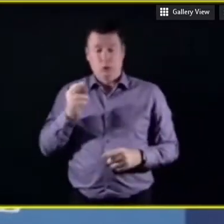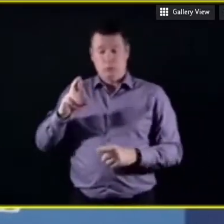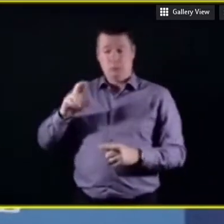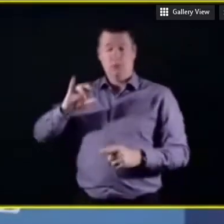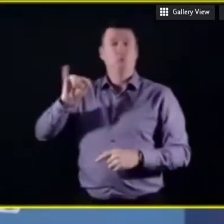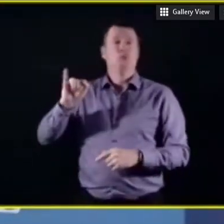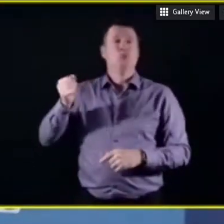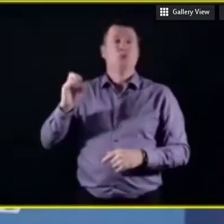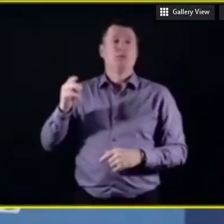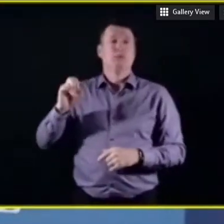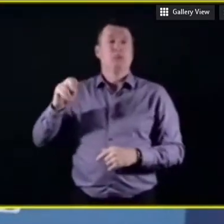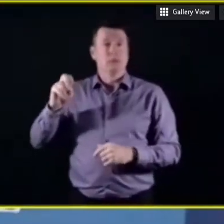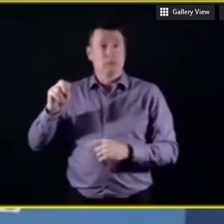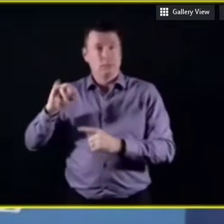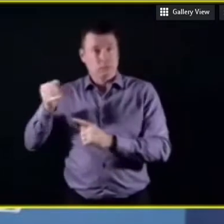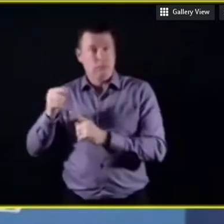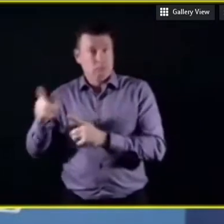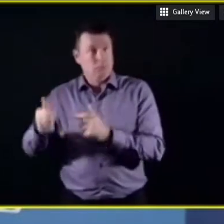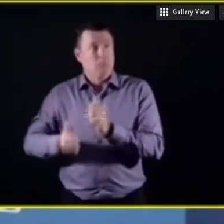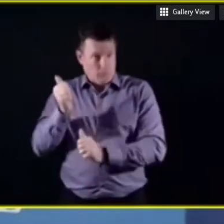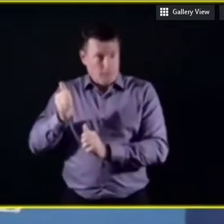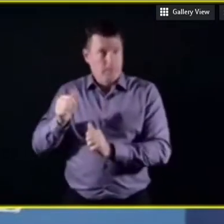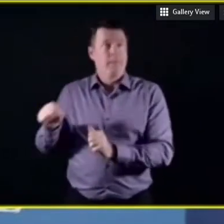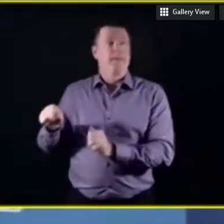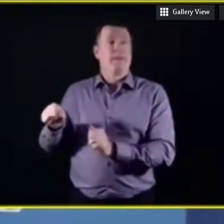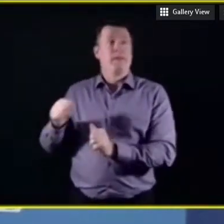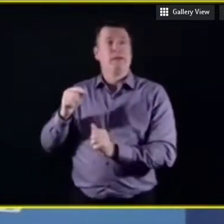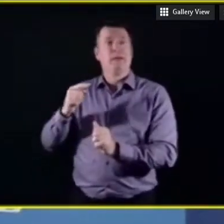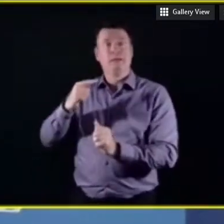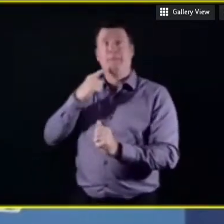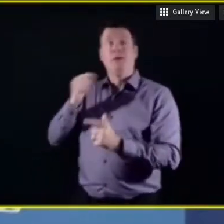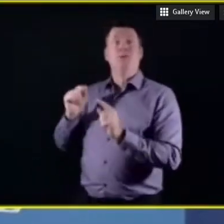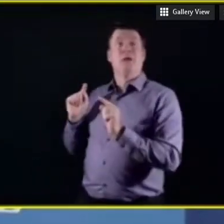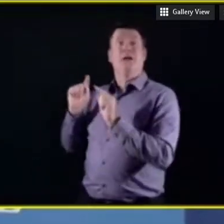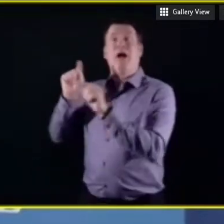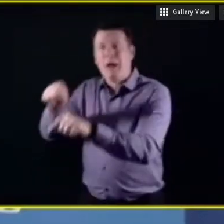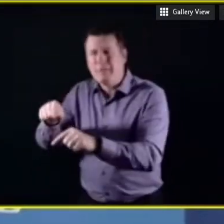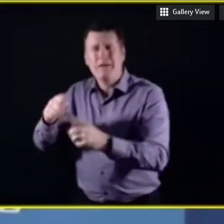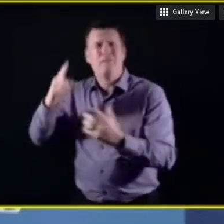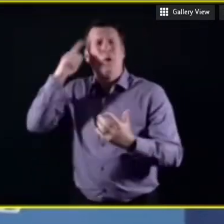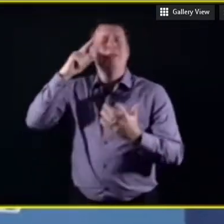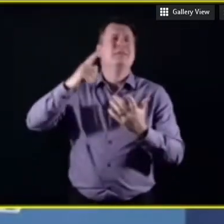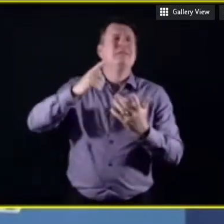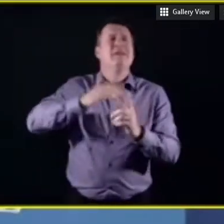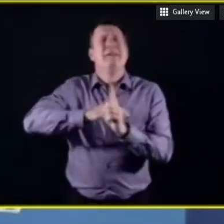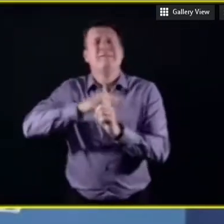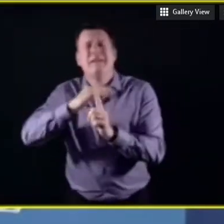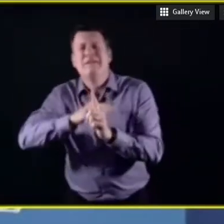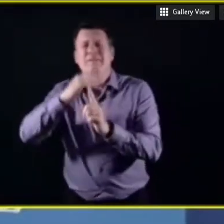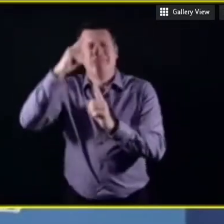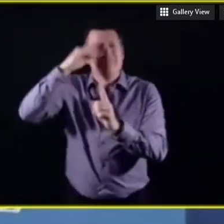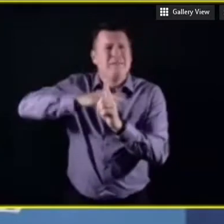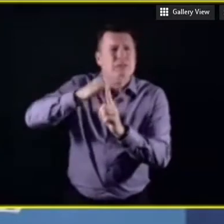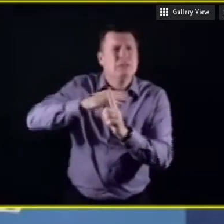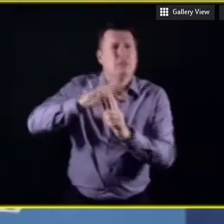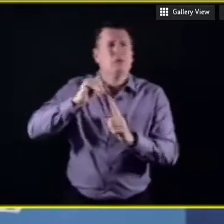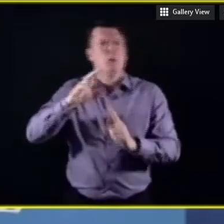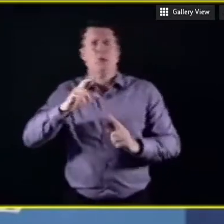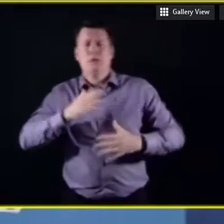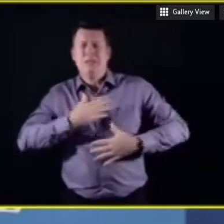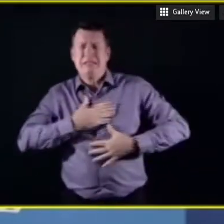for COVID. We're also testing a number of less dramatically ill healthcare workers